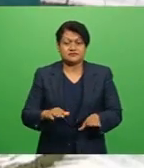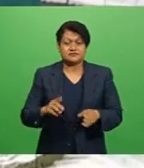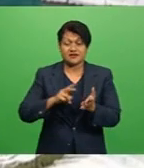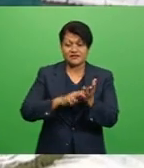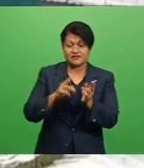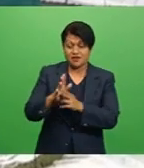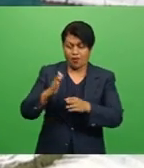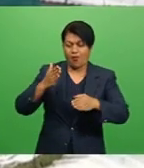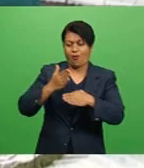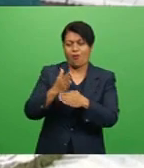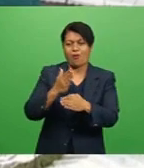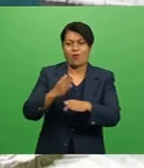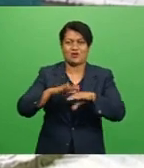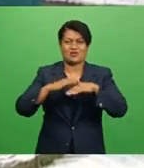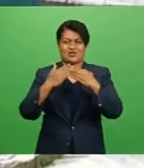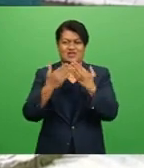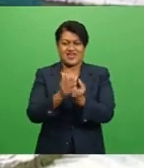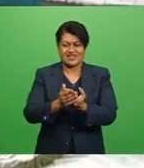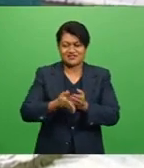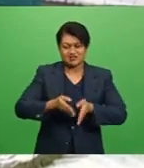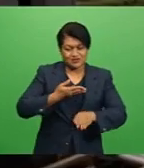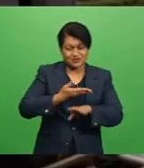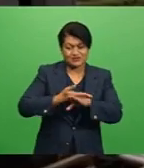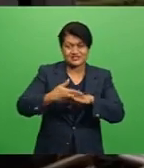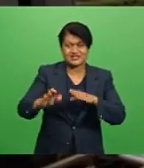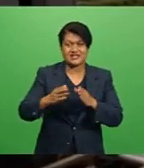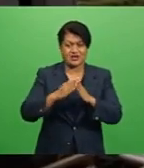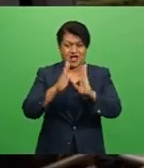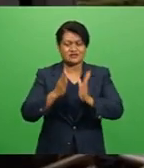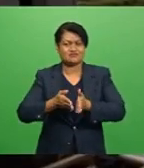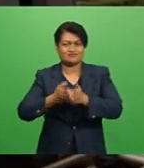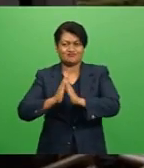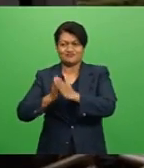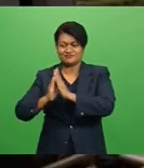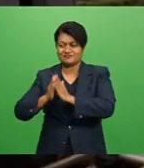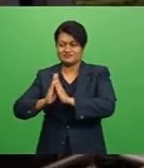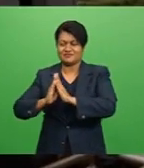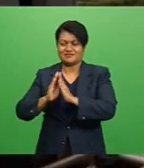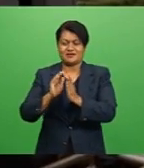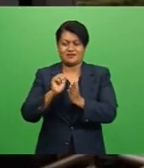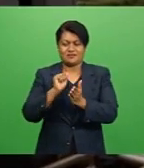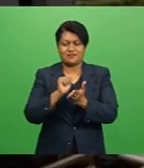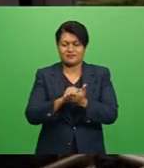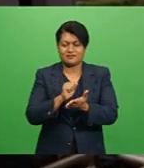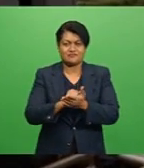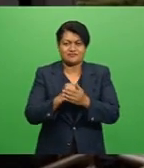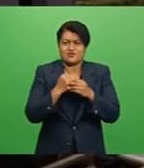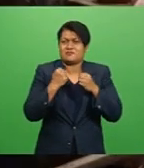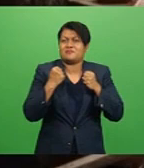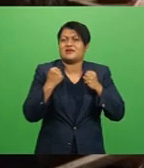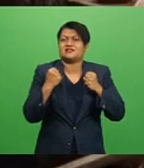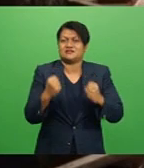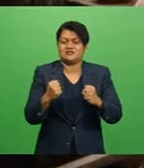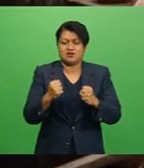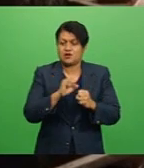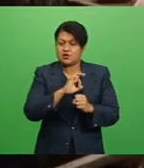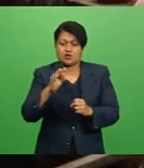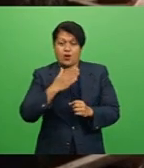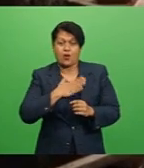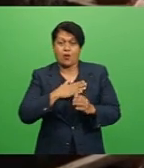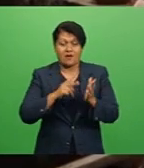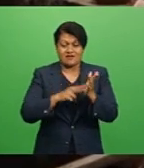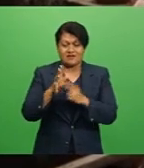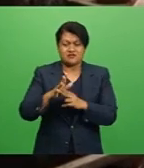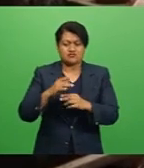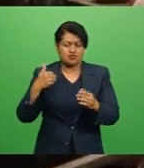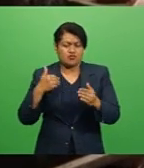to ensure the houses they rebuild are Category 5 cyclone resilient. Abireli Nausu says he doesn't want villagers to go through the same